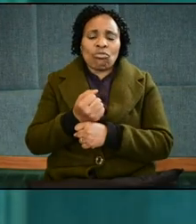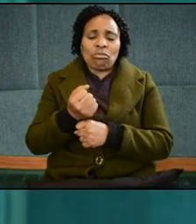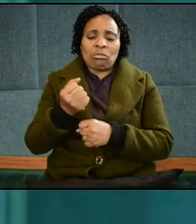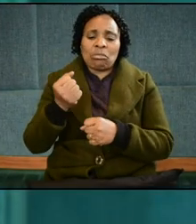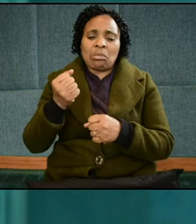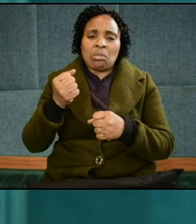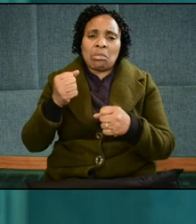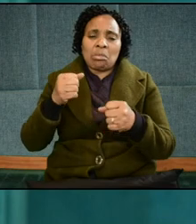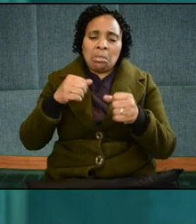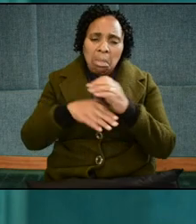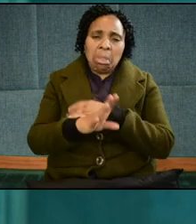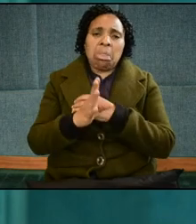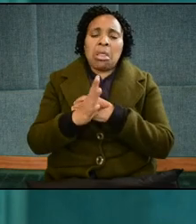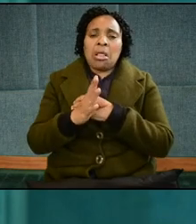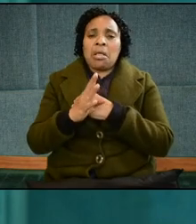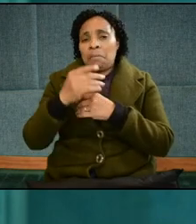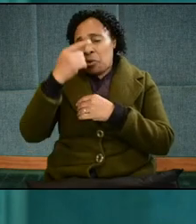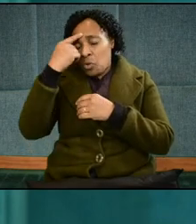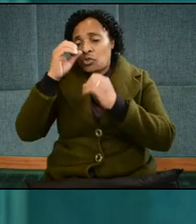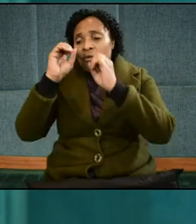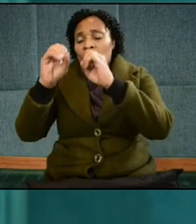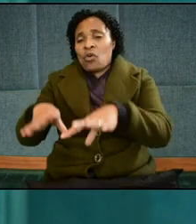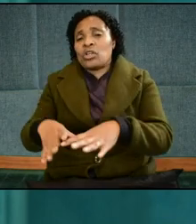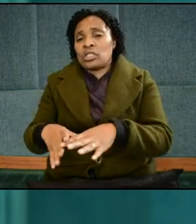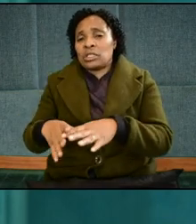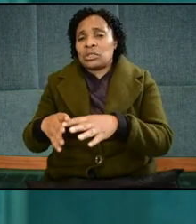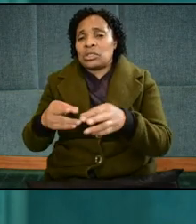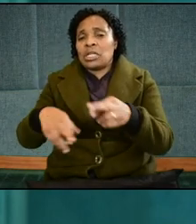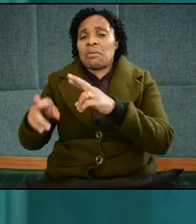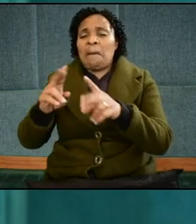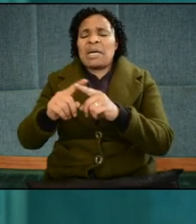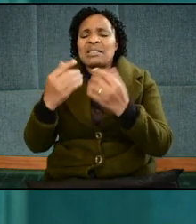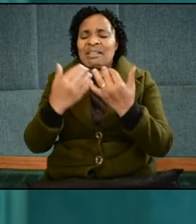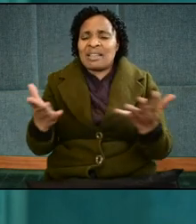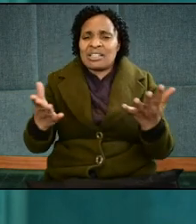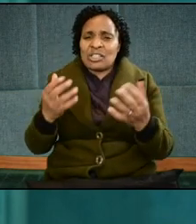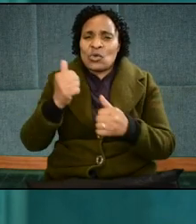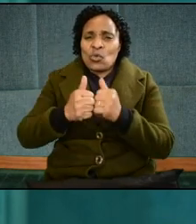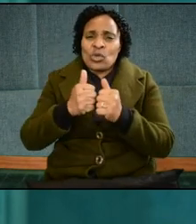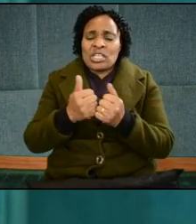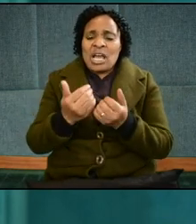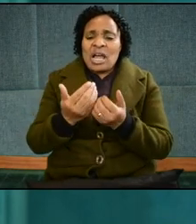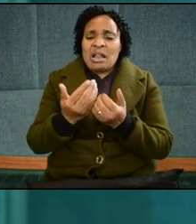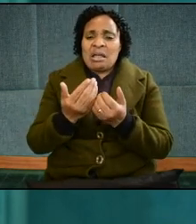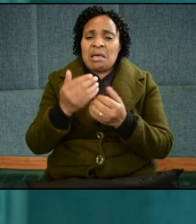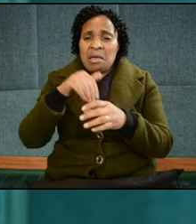into a river, you drown by being submerged in the river.